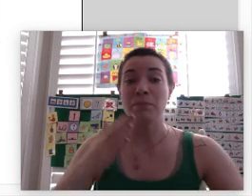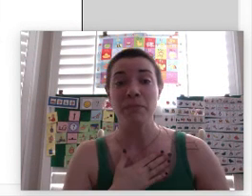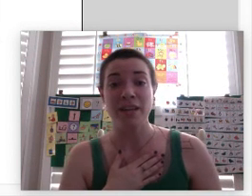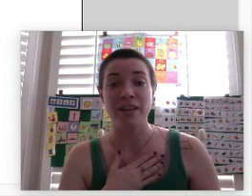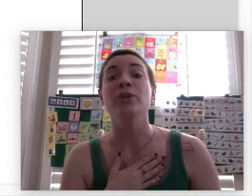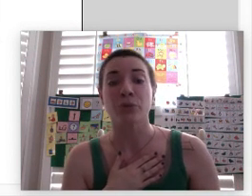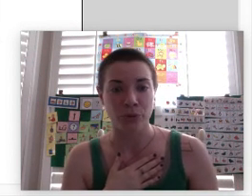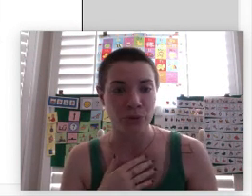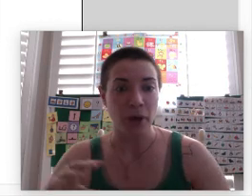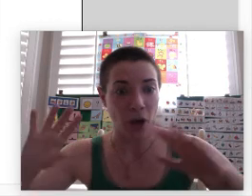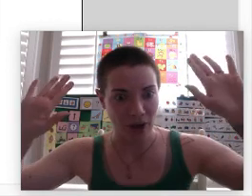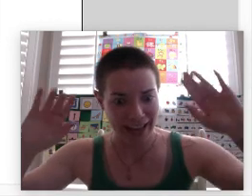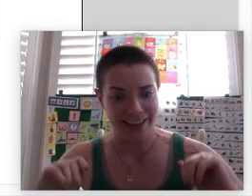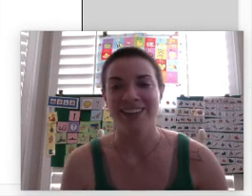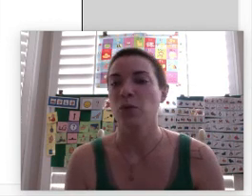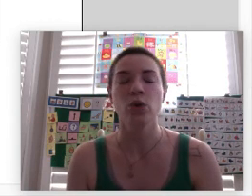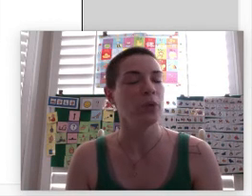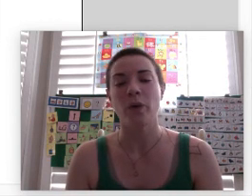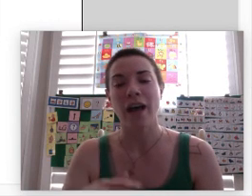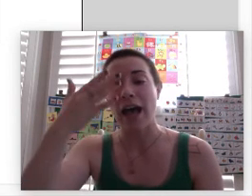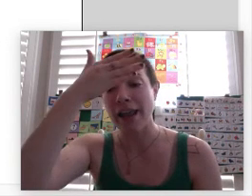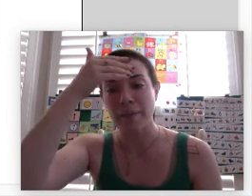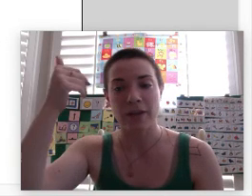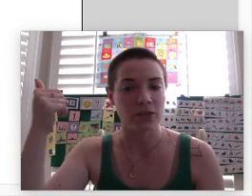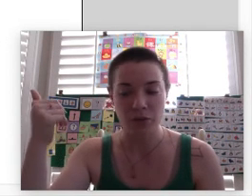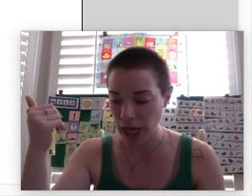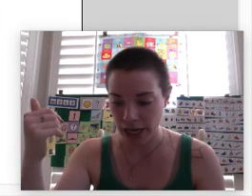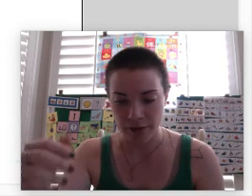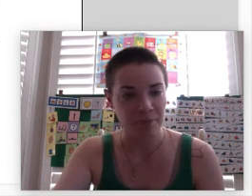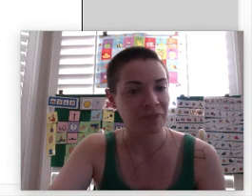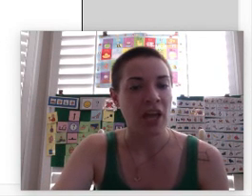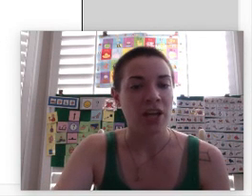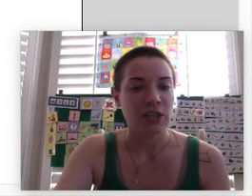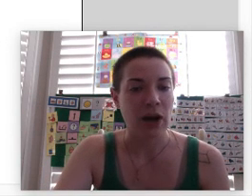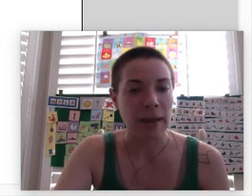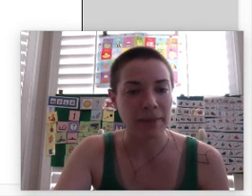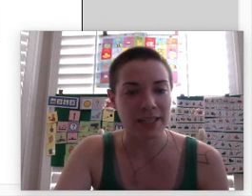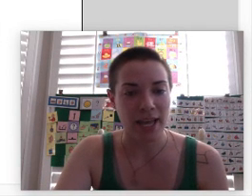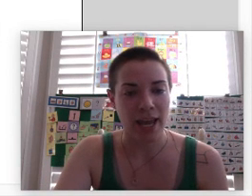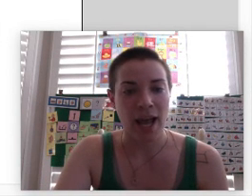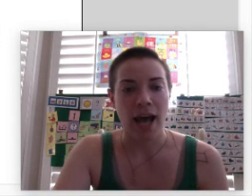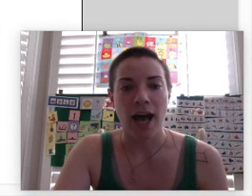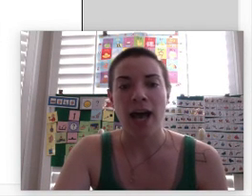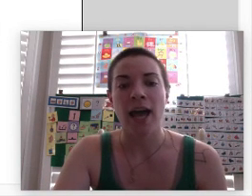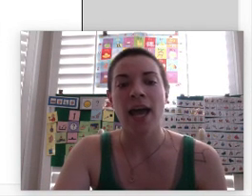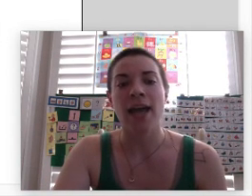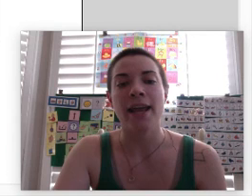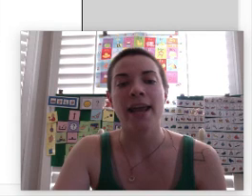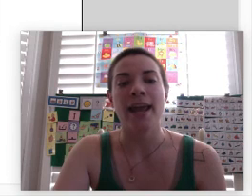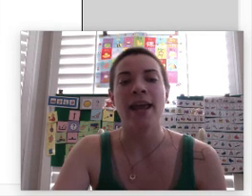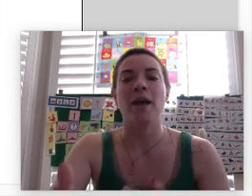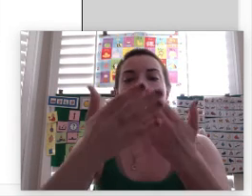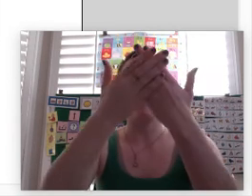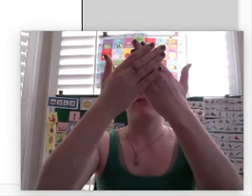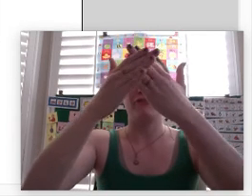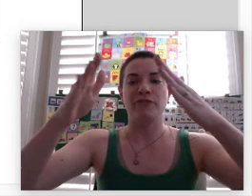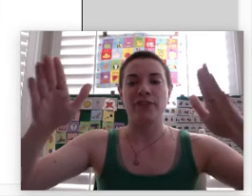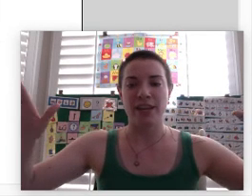on me. Roop. Okay. Whew. I am now so tired. So I'm going to say, I